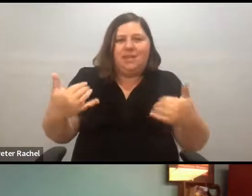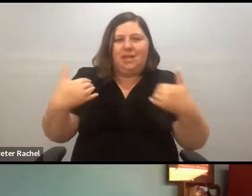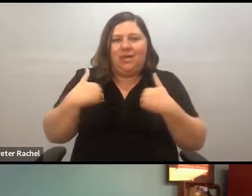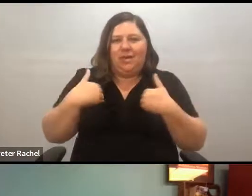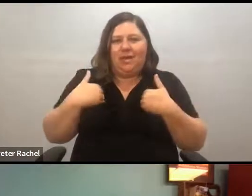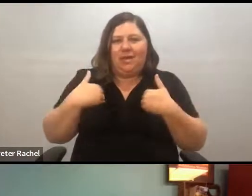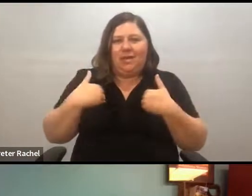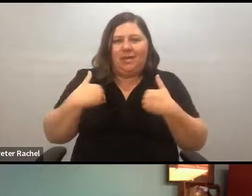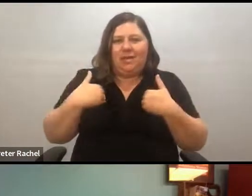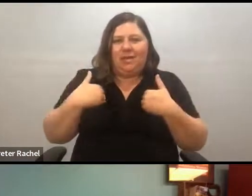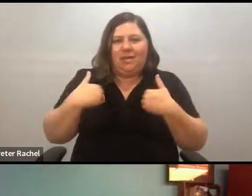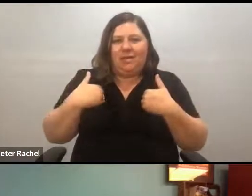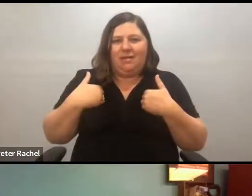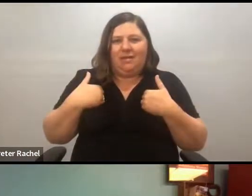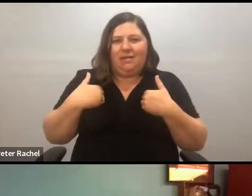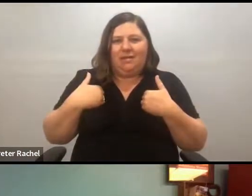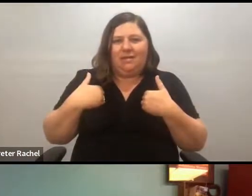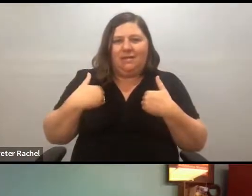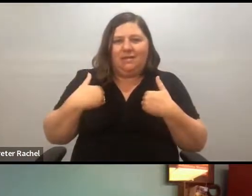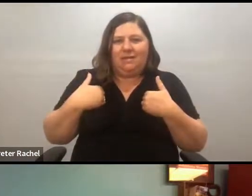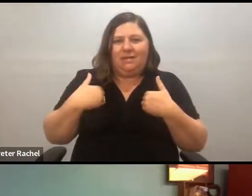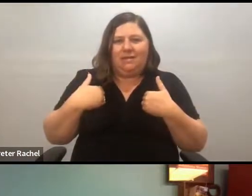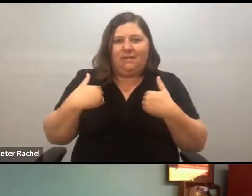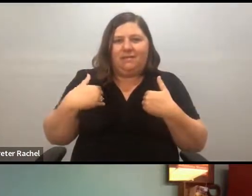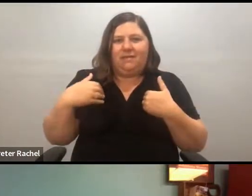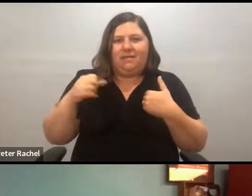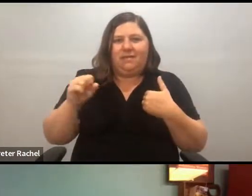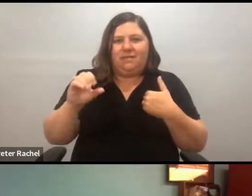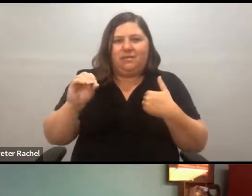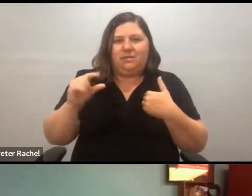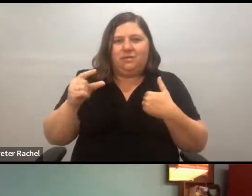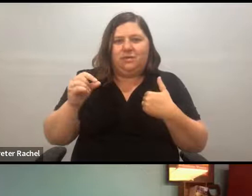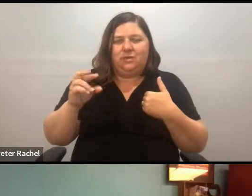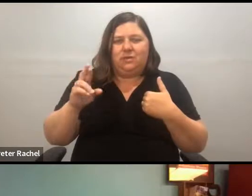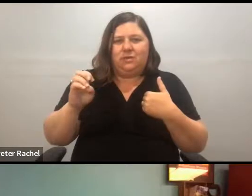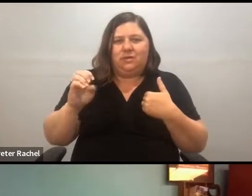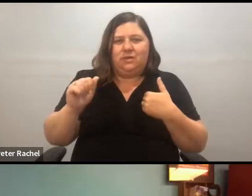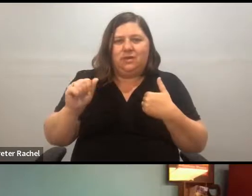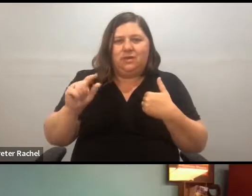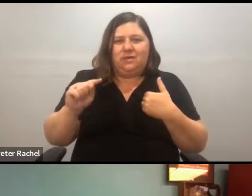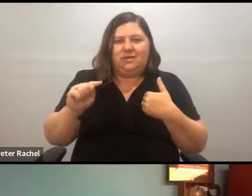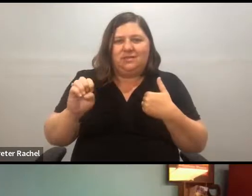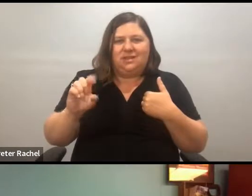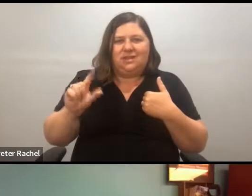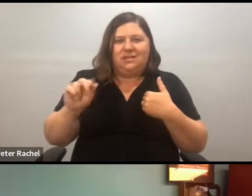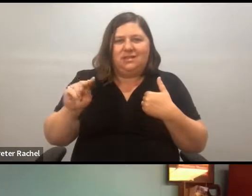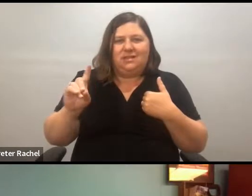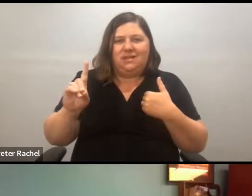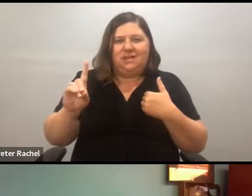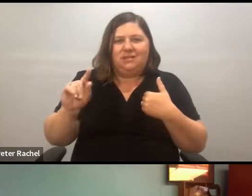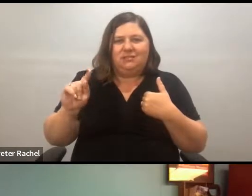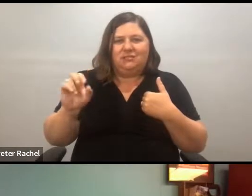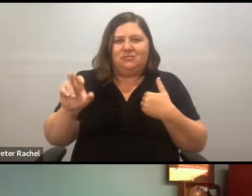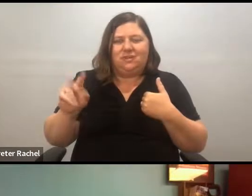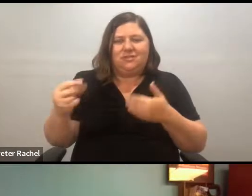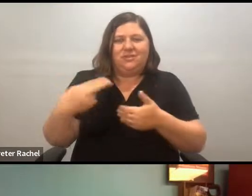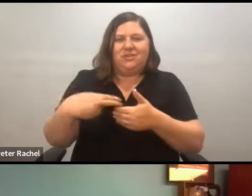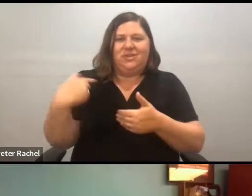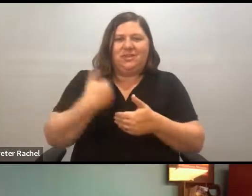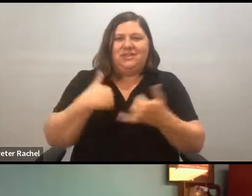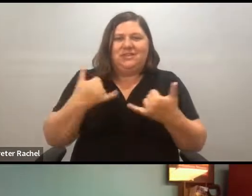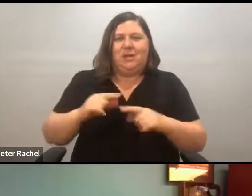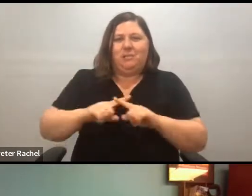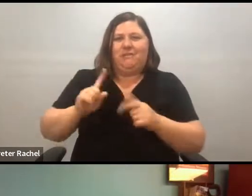guests joining us now, and I'll pass it over to my co-lead, Brittany, to facilitate this session. Thank you,